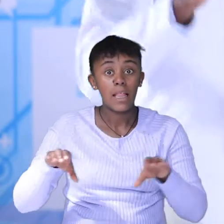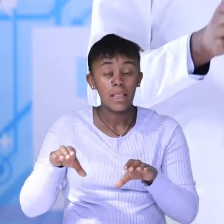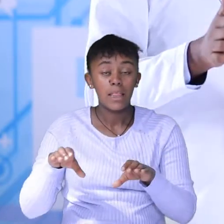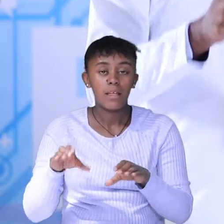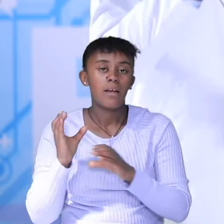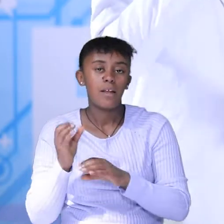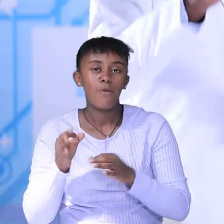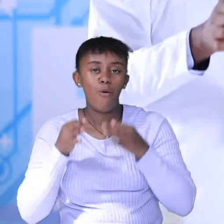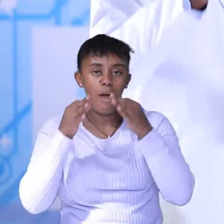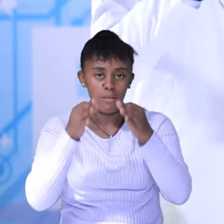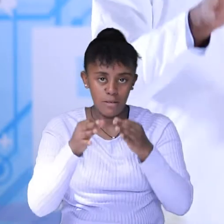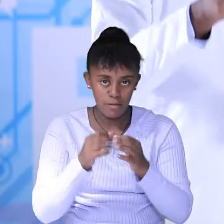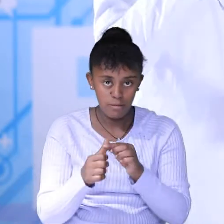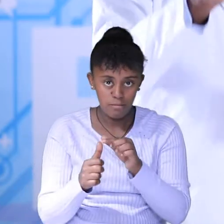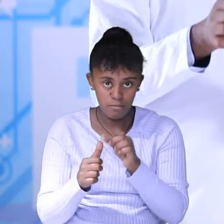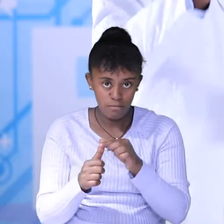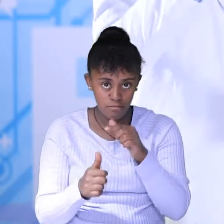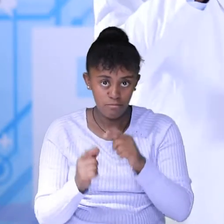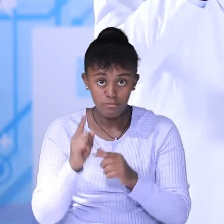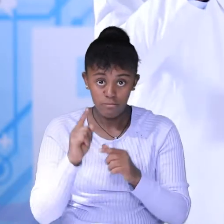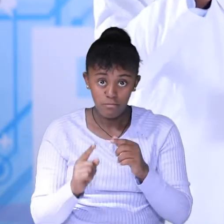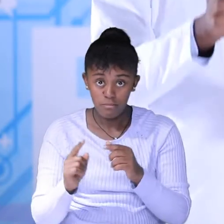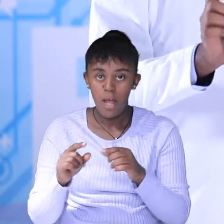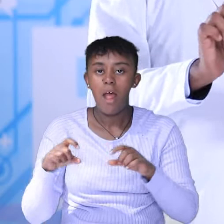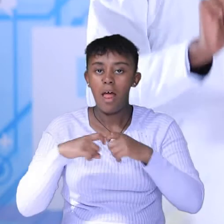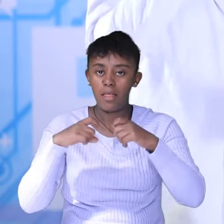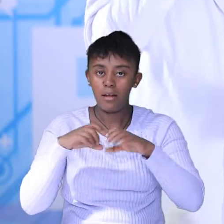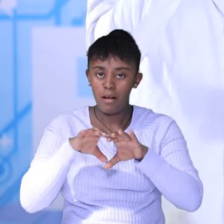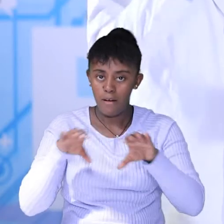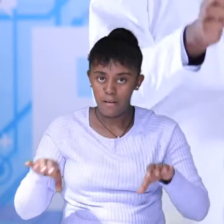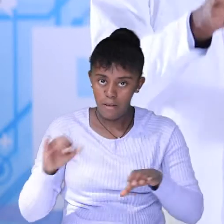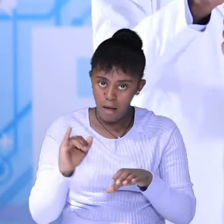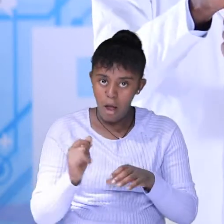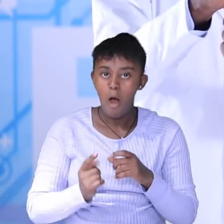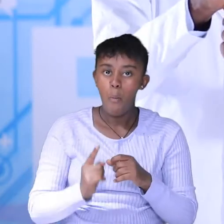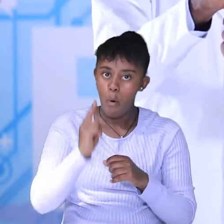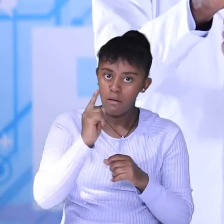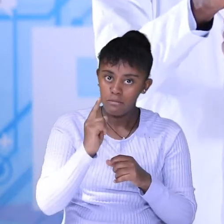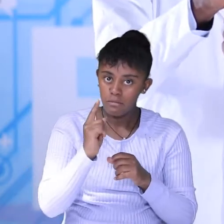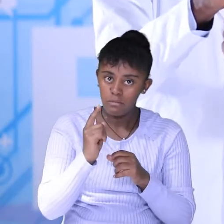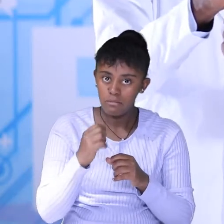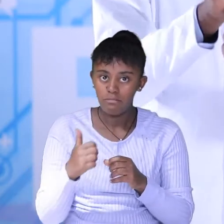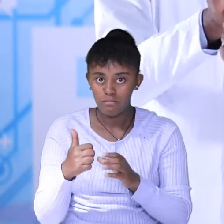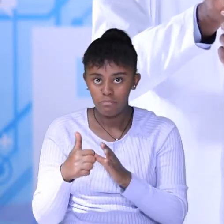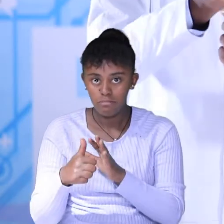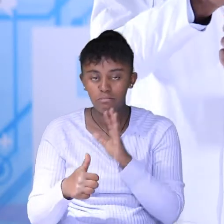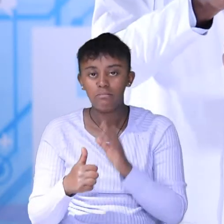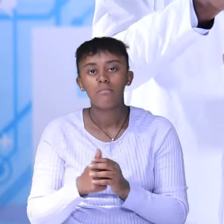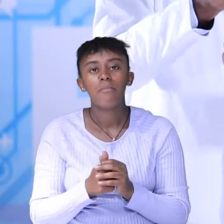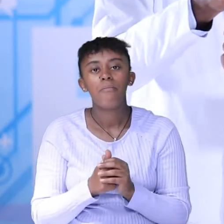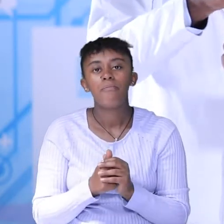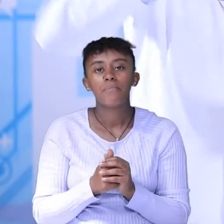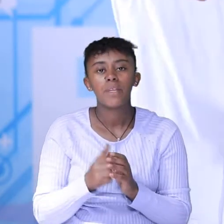So point your thumb to the direction of the electric current. If the current is moving upward, point it towards upward. Then